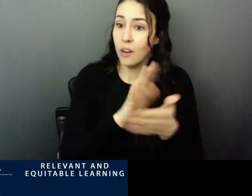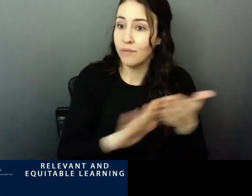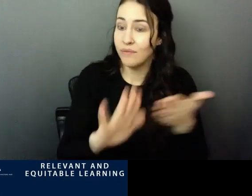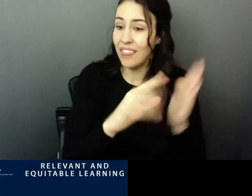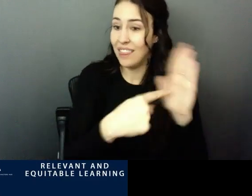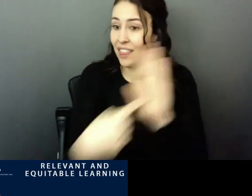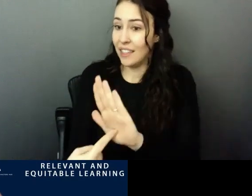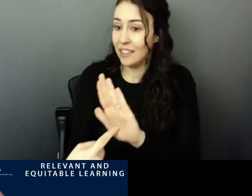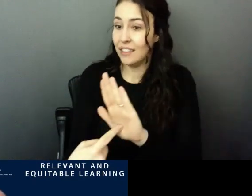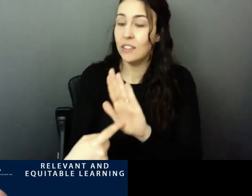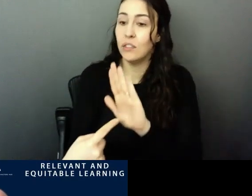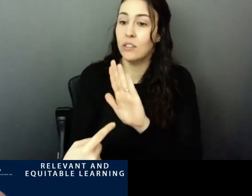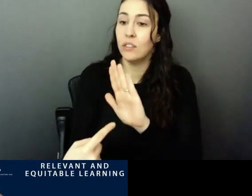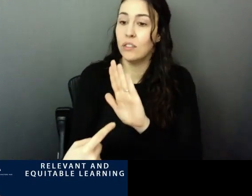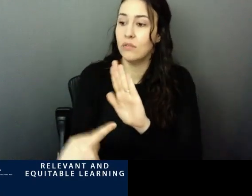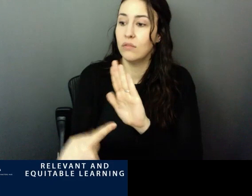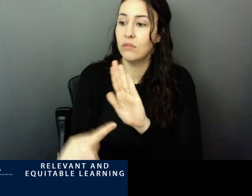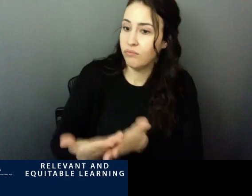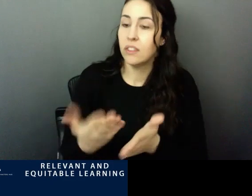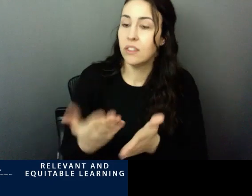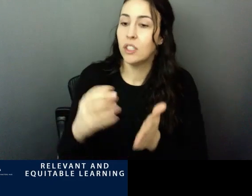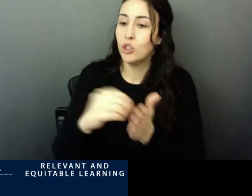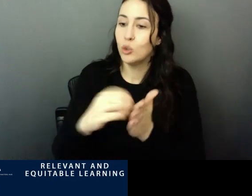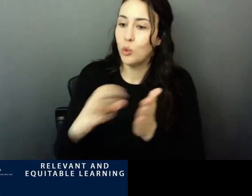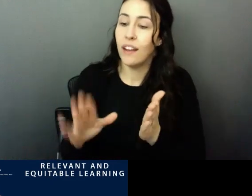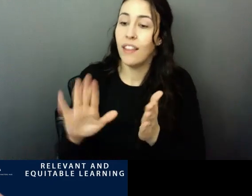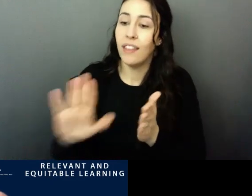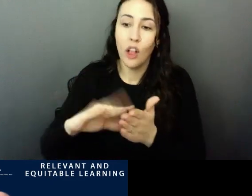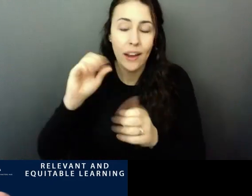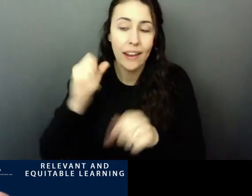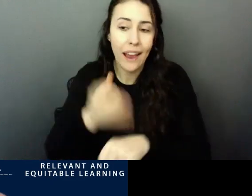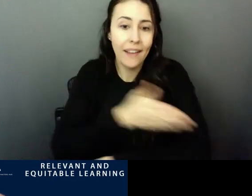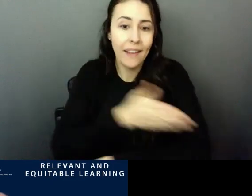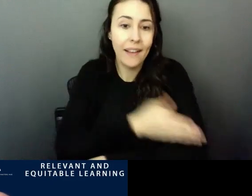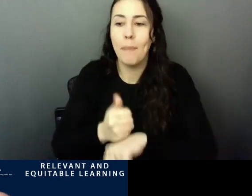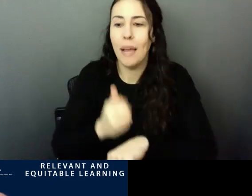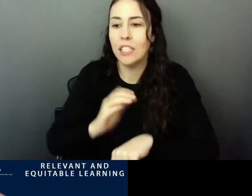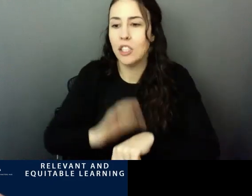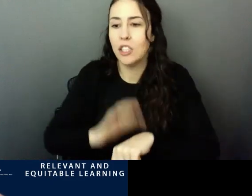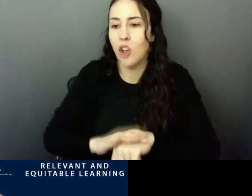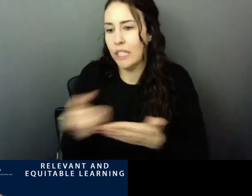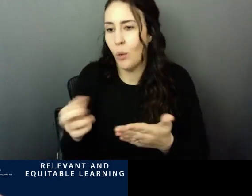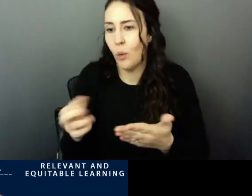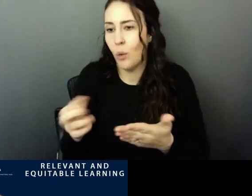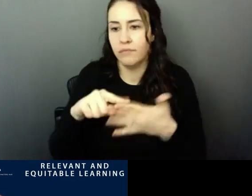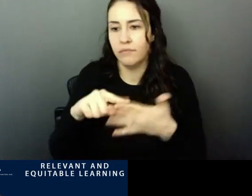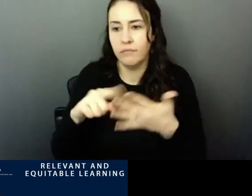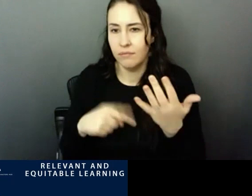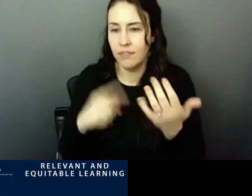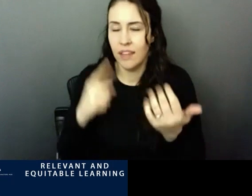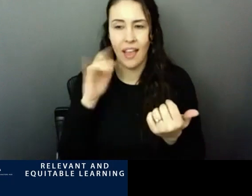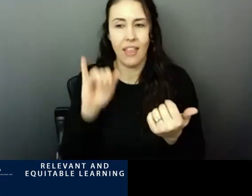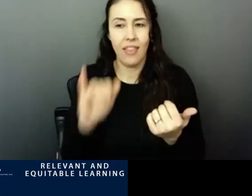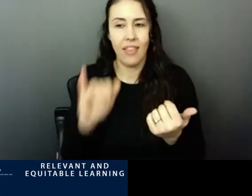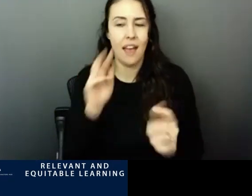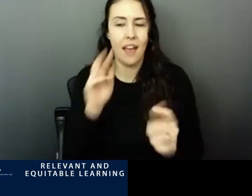could, their learning could be enhanced based on resource ABC, whatever it may be. And I think looking at through that way with planning, but I think